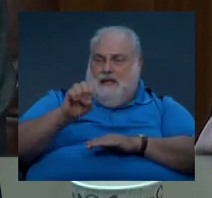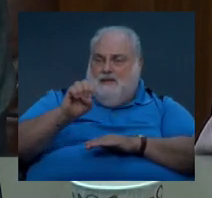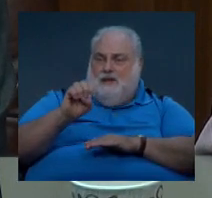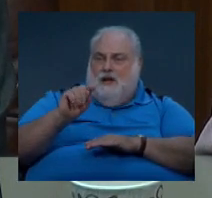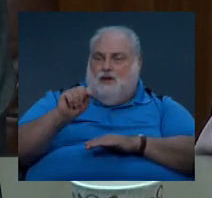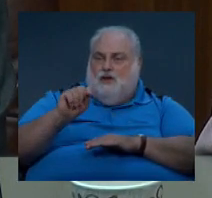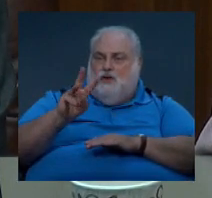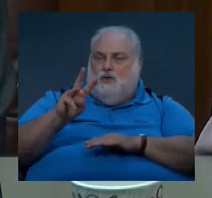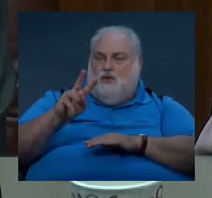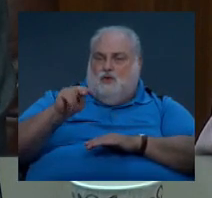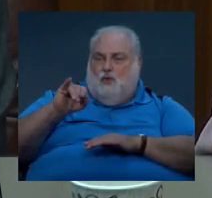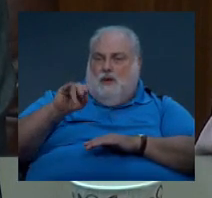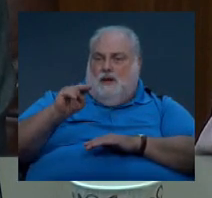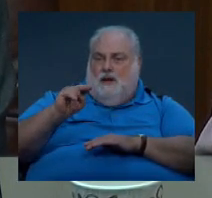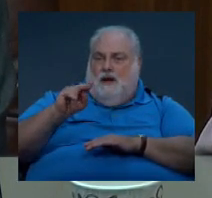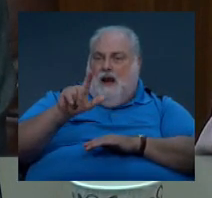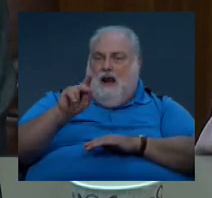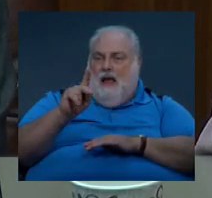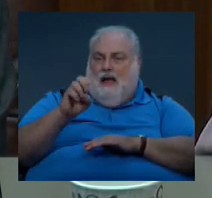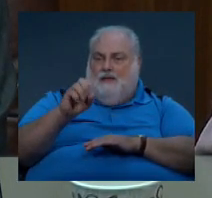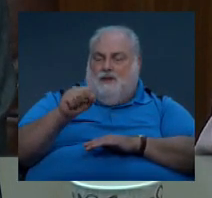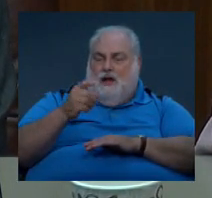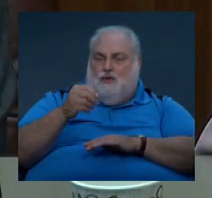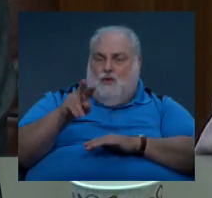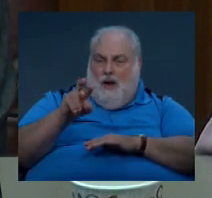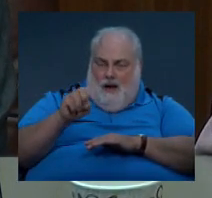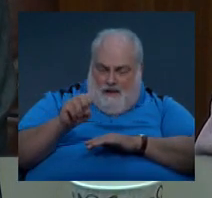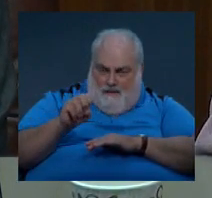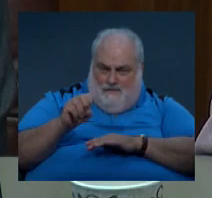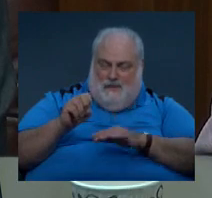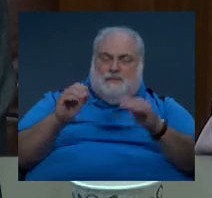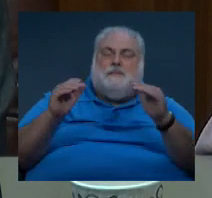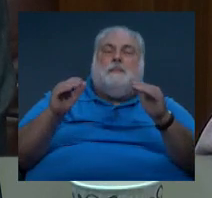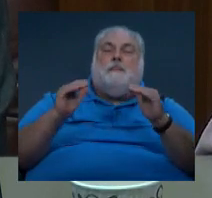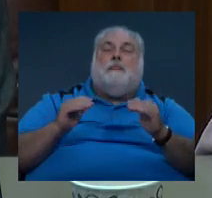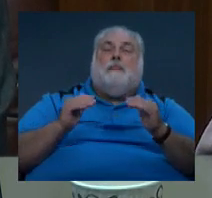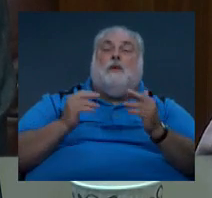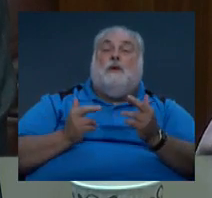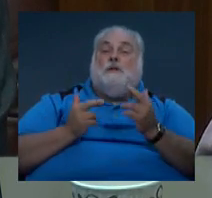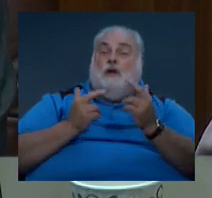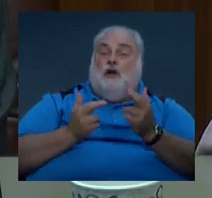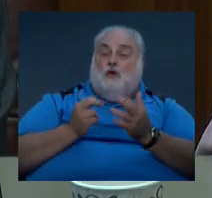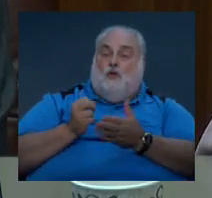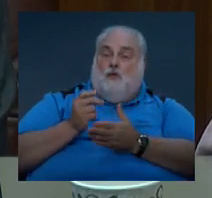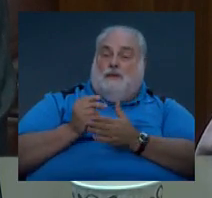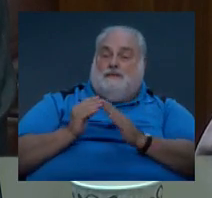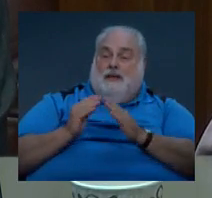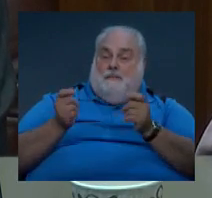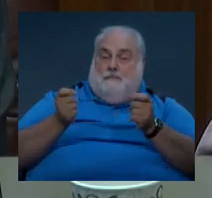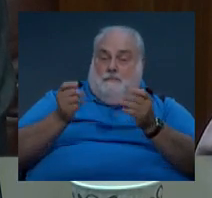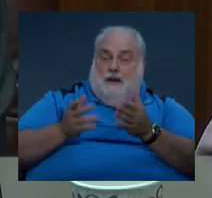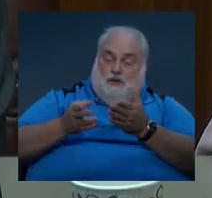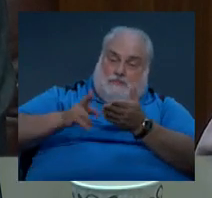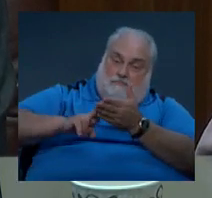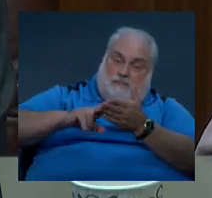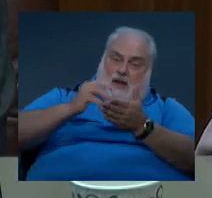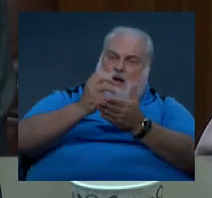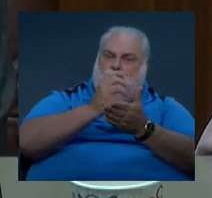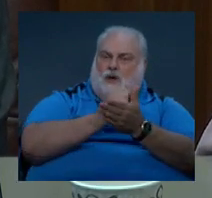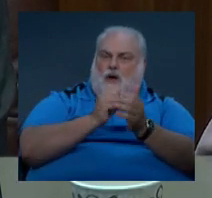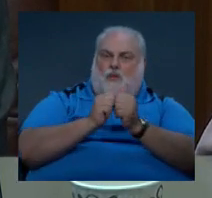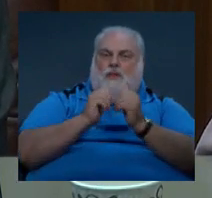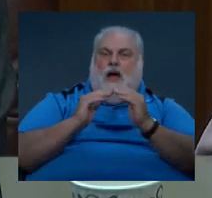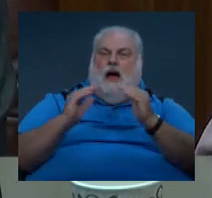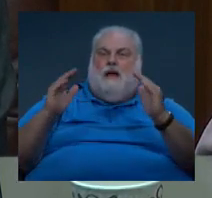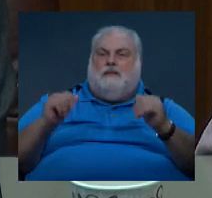Twin Lakes subdivision, utilizing home investment partnership program funds and for the purposes. A resolution authorizes the city manager to renew contracts for